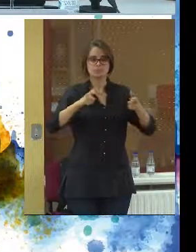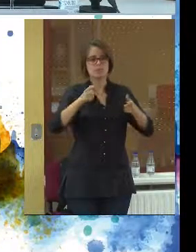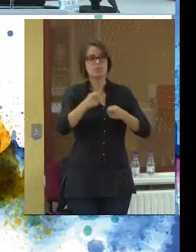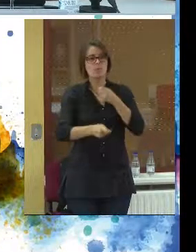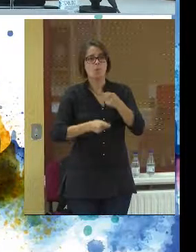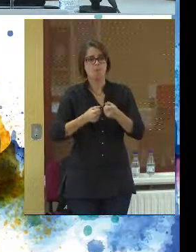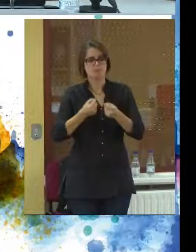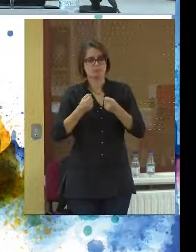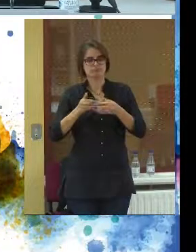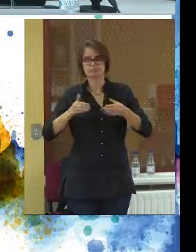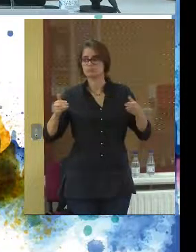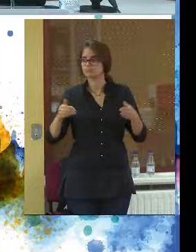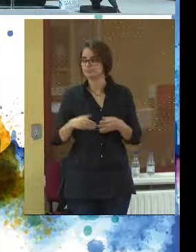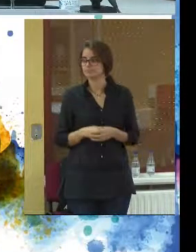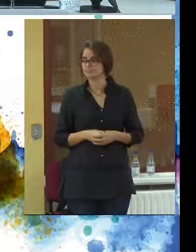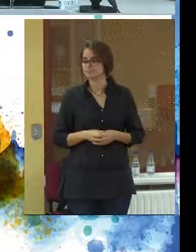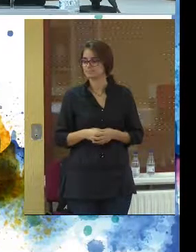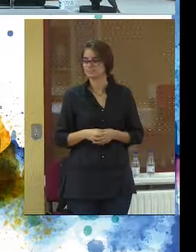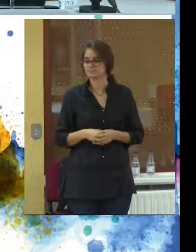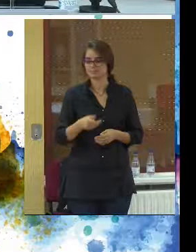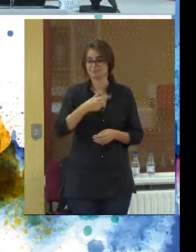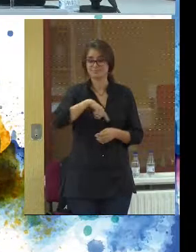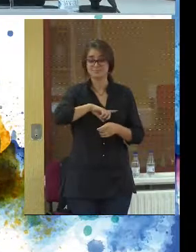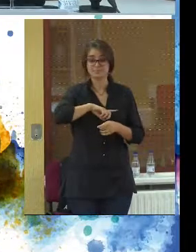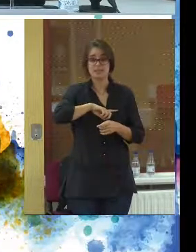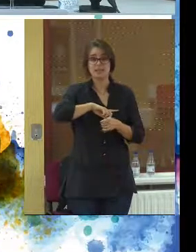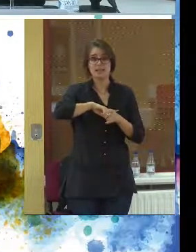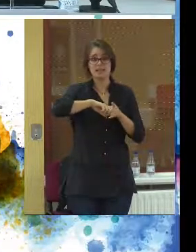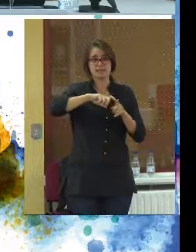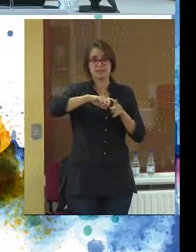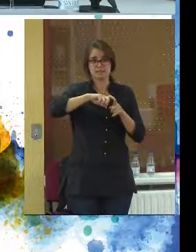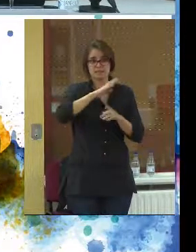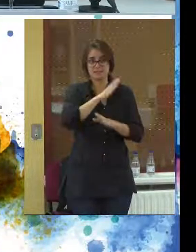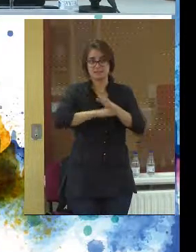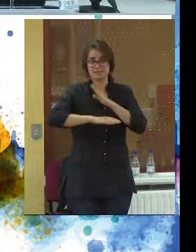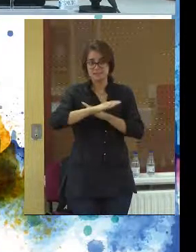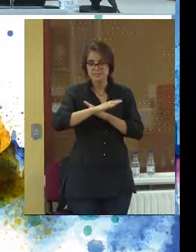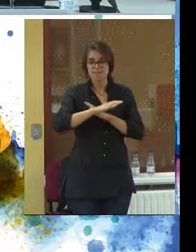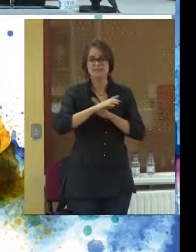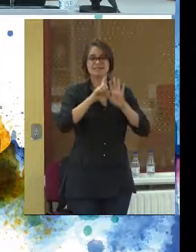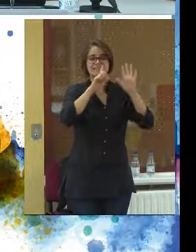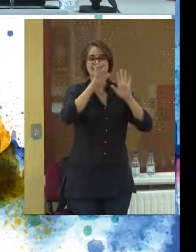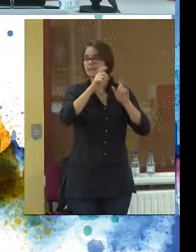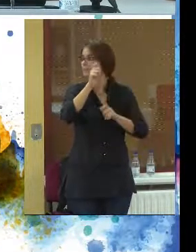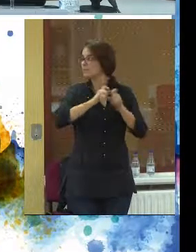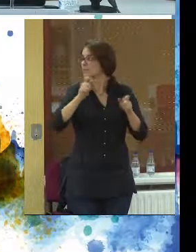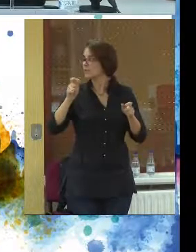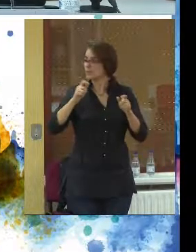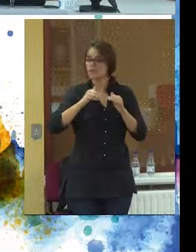we've bounced back after the worst of the crisis and are now at 850.